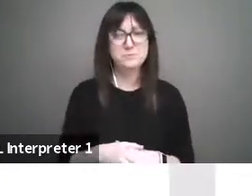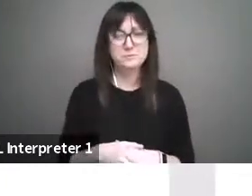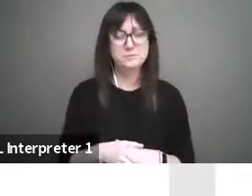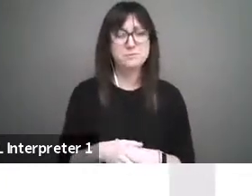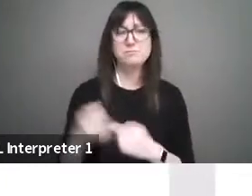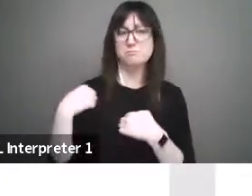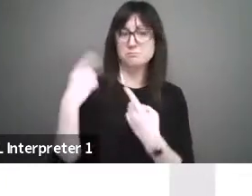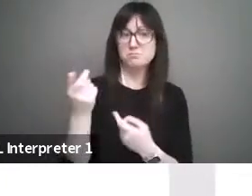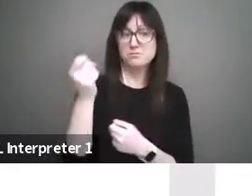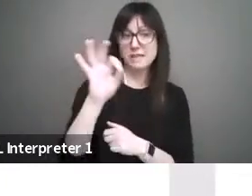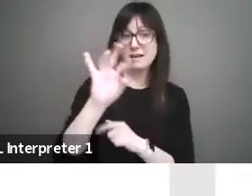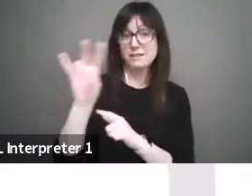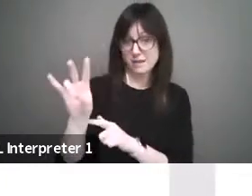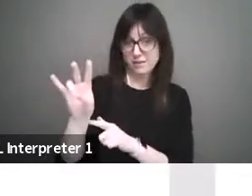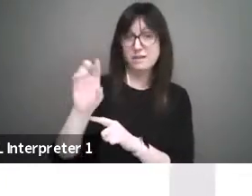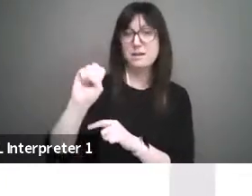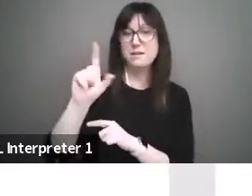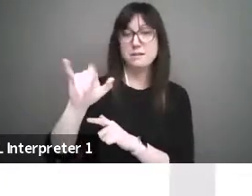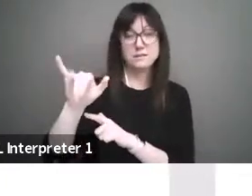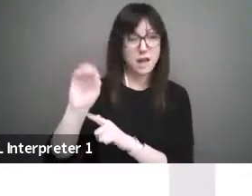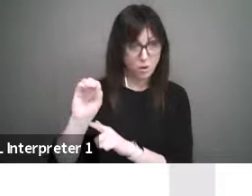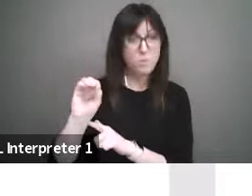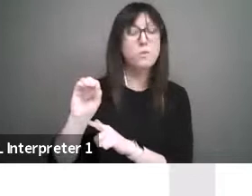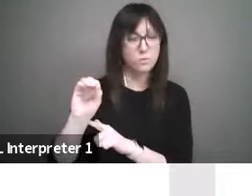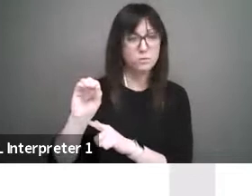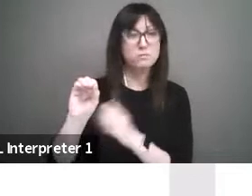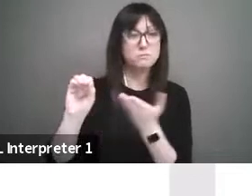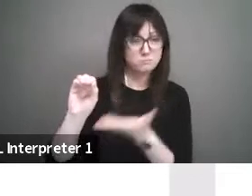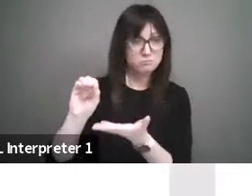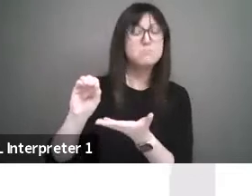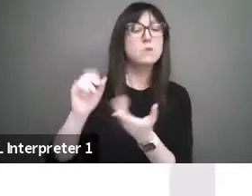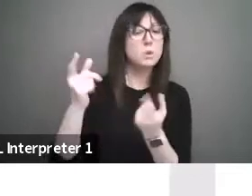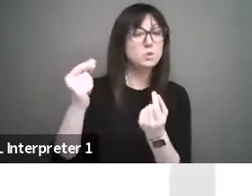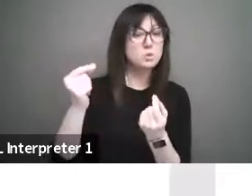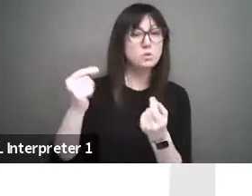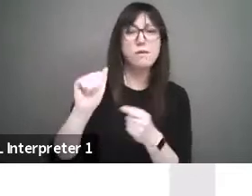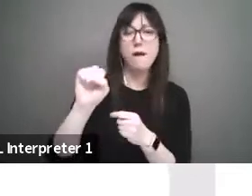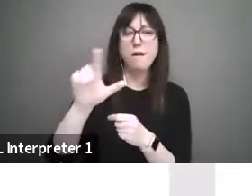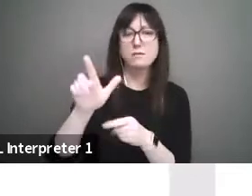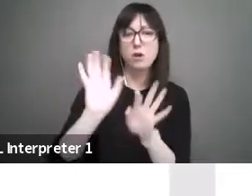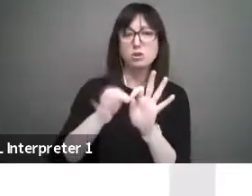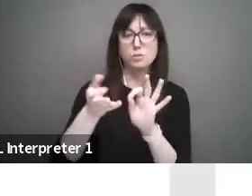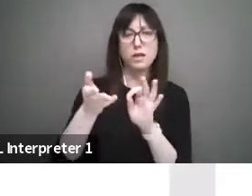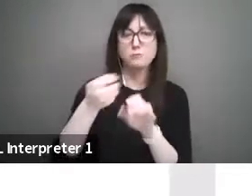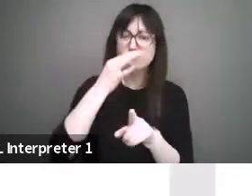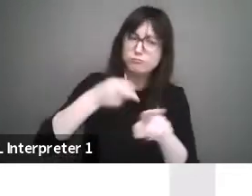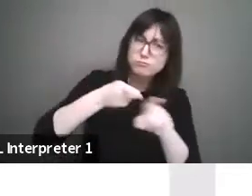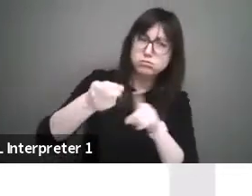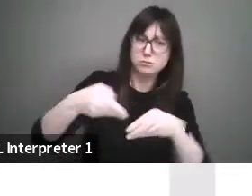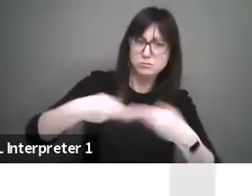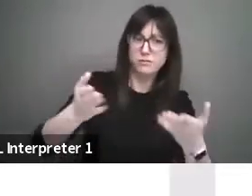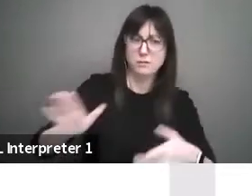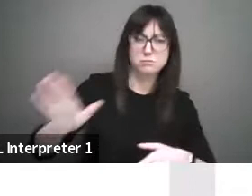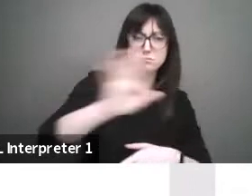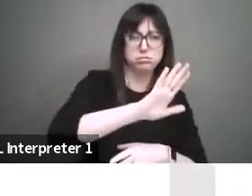Since 1997, Sign Language Interpreting Associates of Ottawa has provided ASL interpreting expertise in a wide